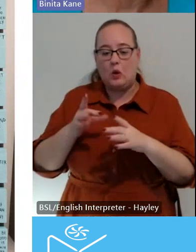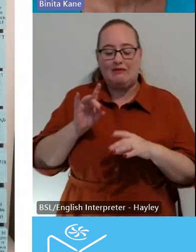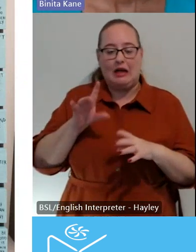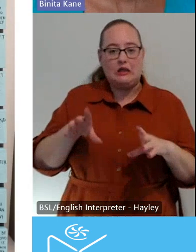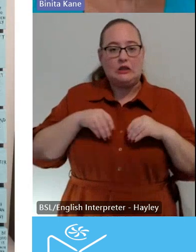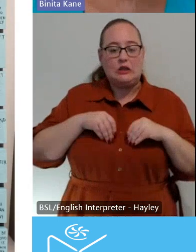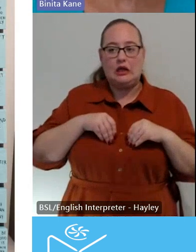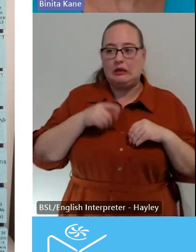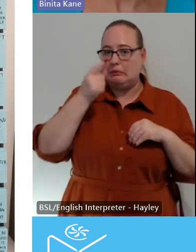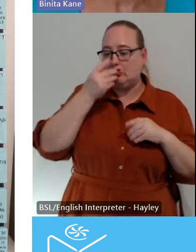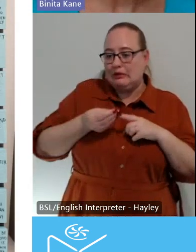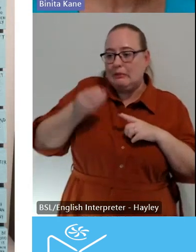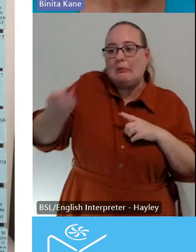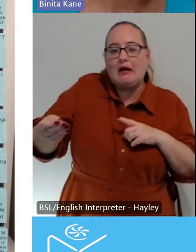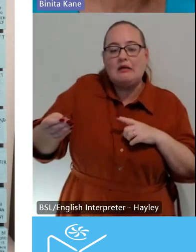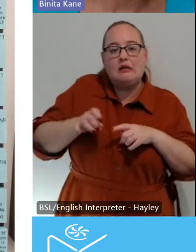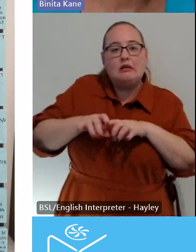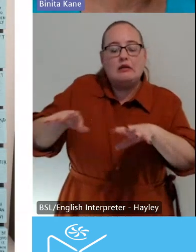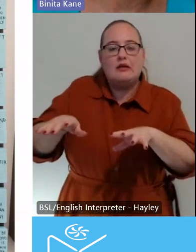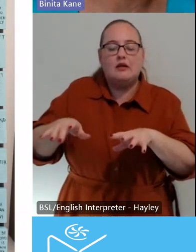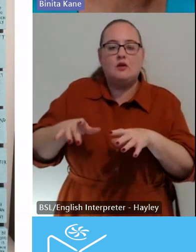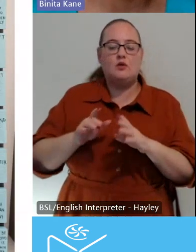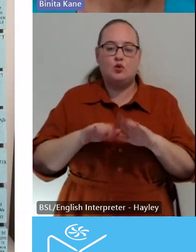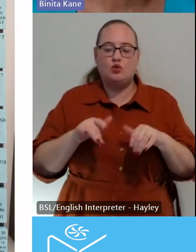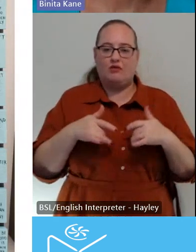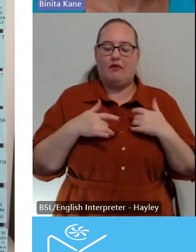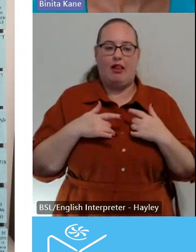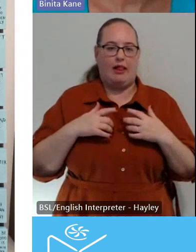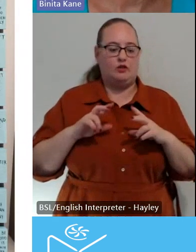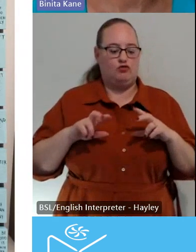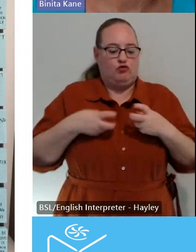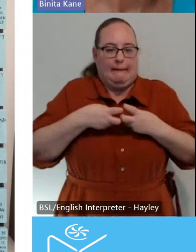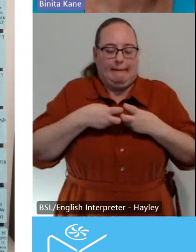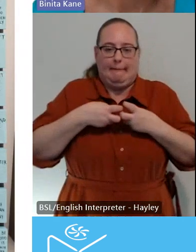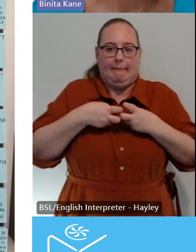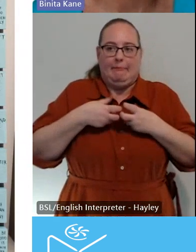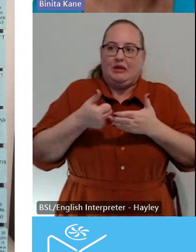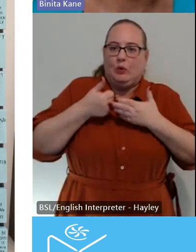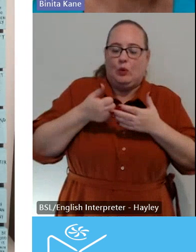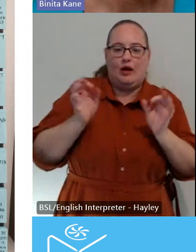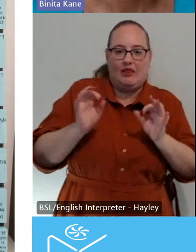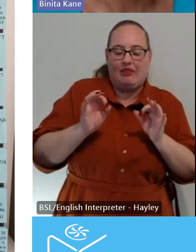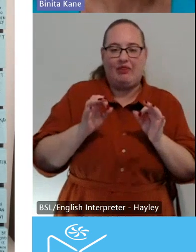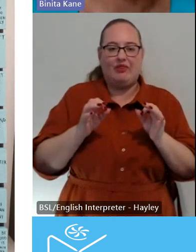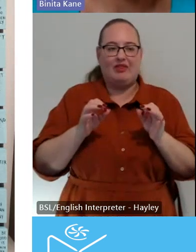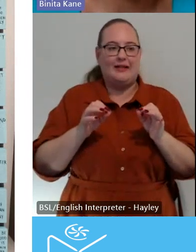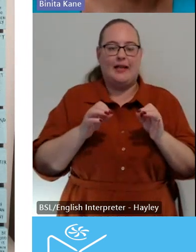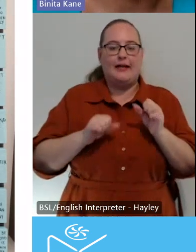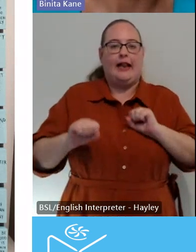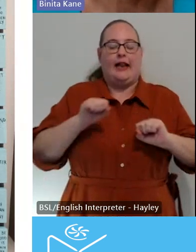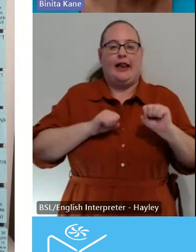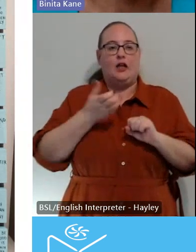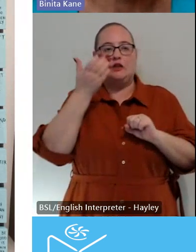for them. And these children are often trapped behind closed doors without getting the support they need to get back to school, or they do go